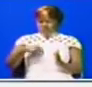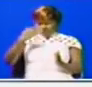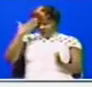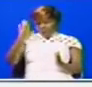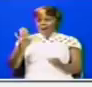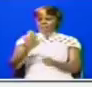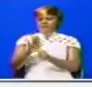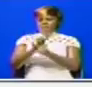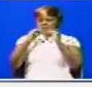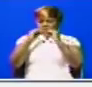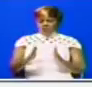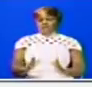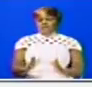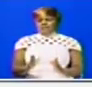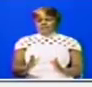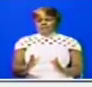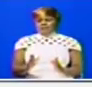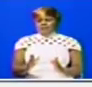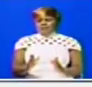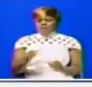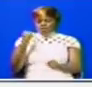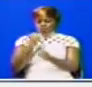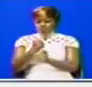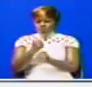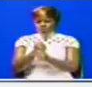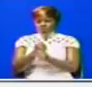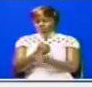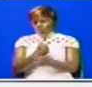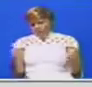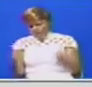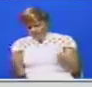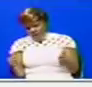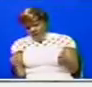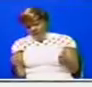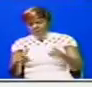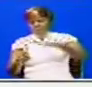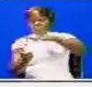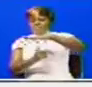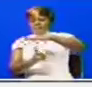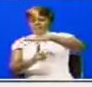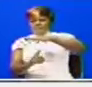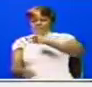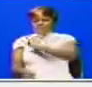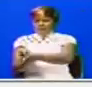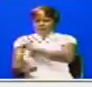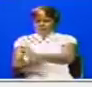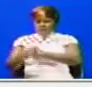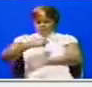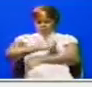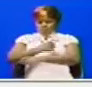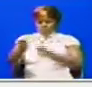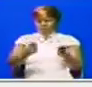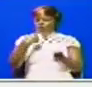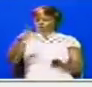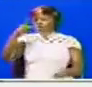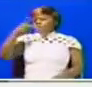aware that majority of the teachers actually have done what they are supposed to do. The ministry has further advised the school management to